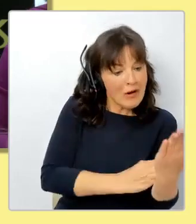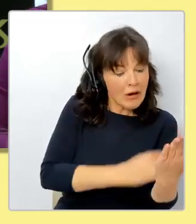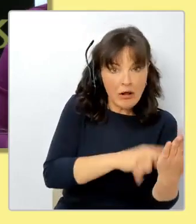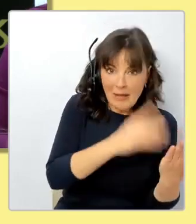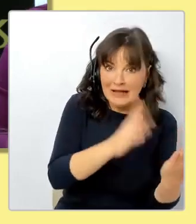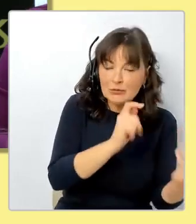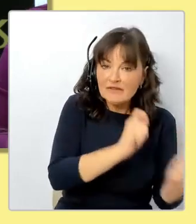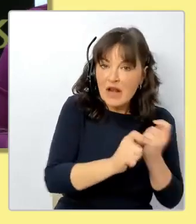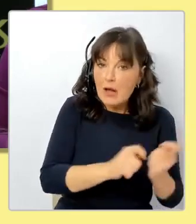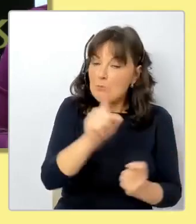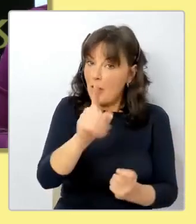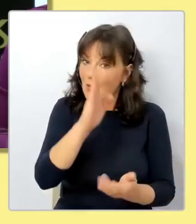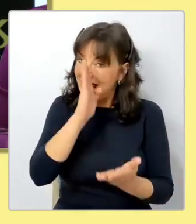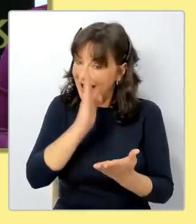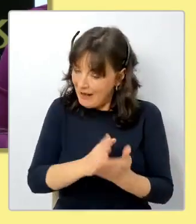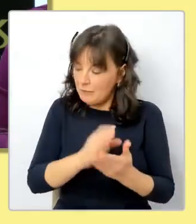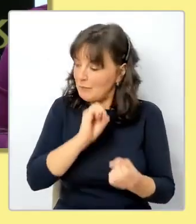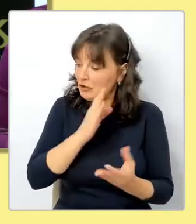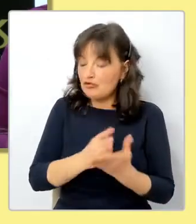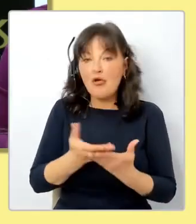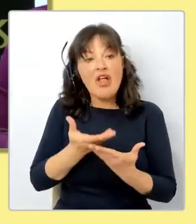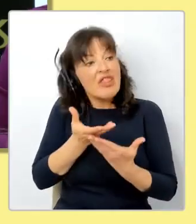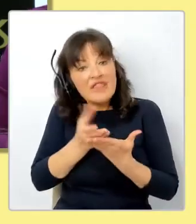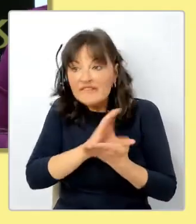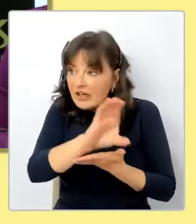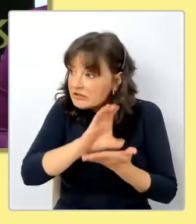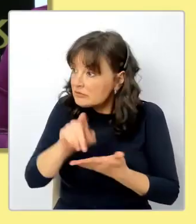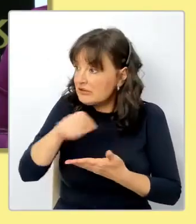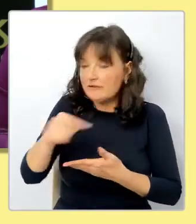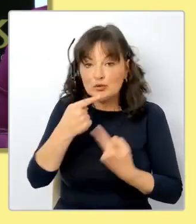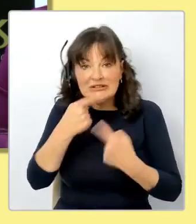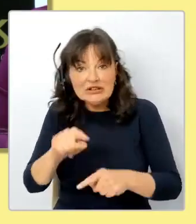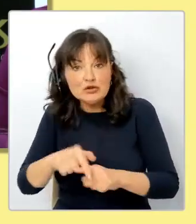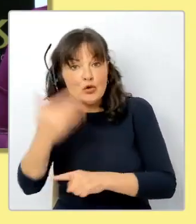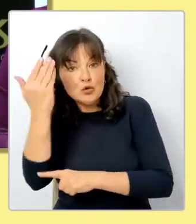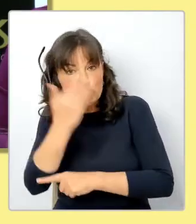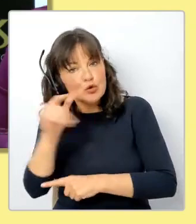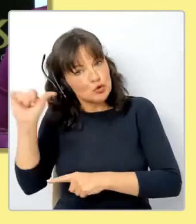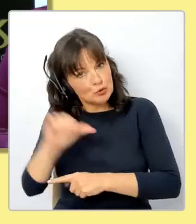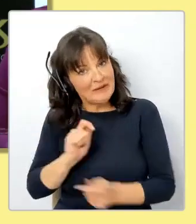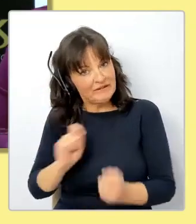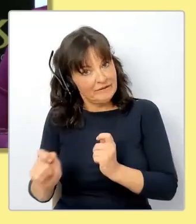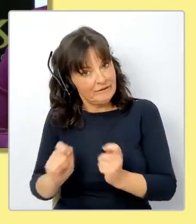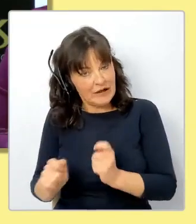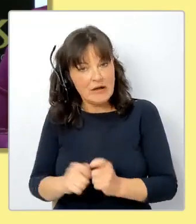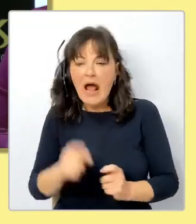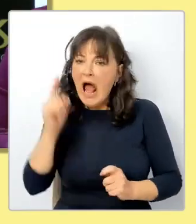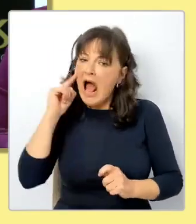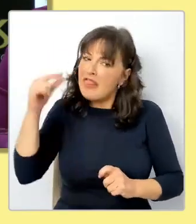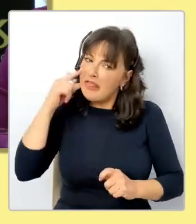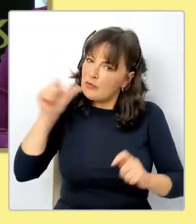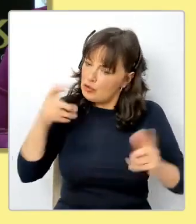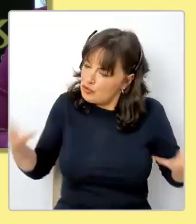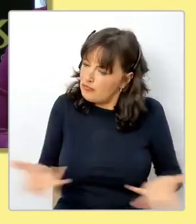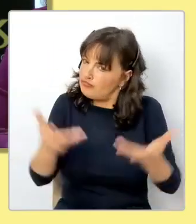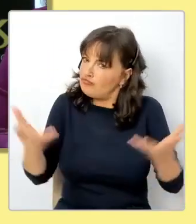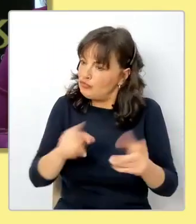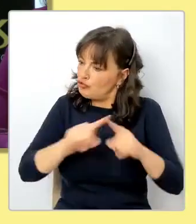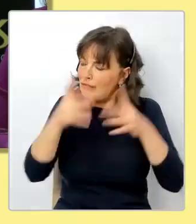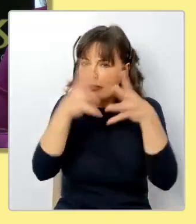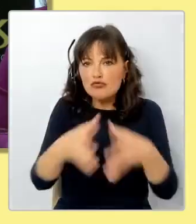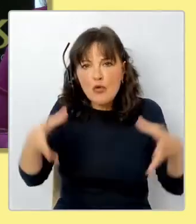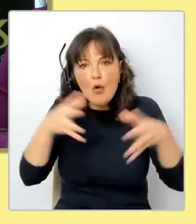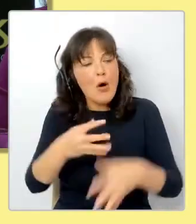schools, is used as flexibly as it possibly can. I think we should do more to accelerate breakfast clubs and after-school clubs, particularly in areas